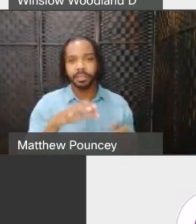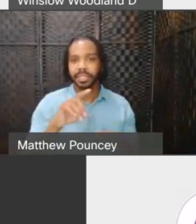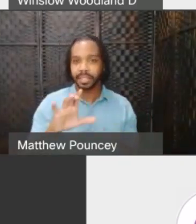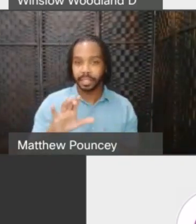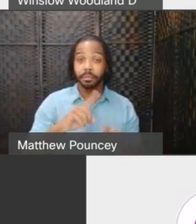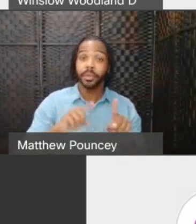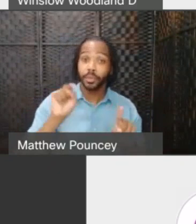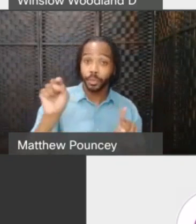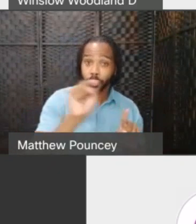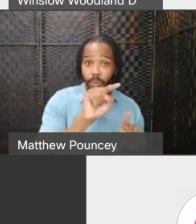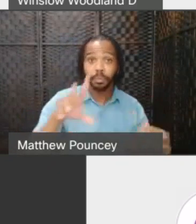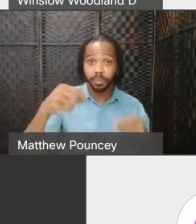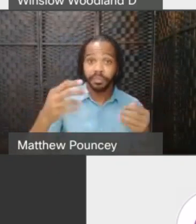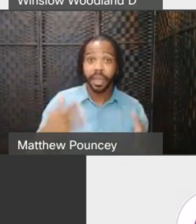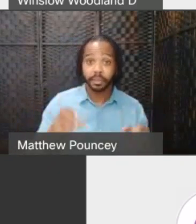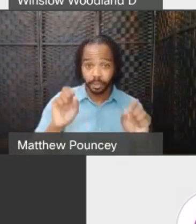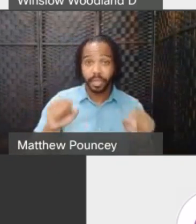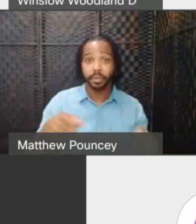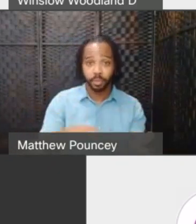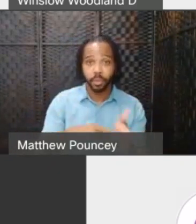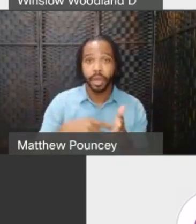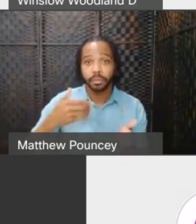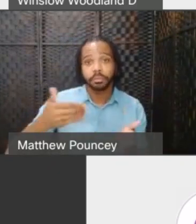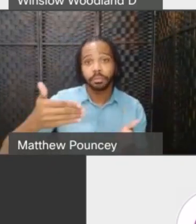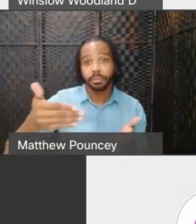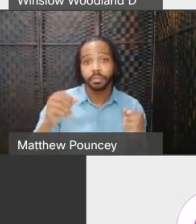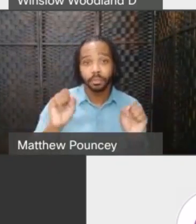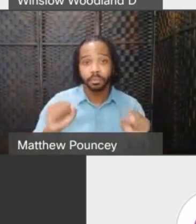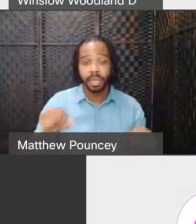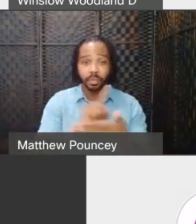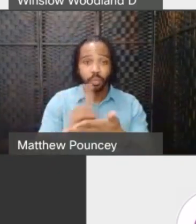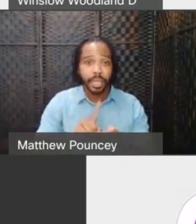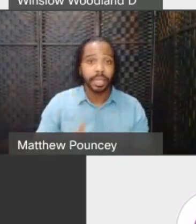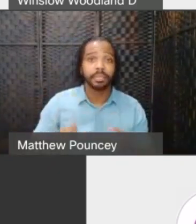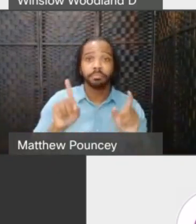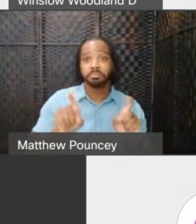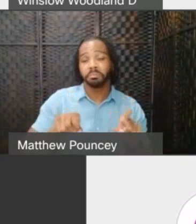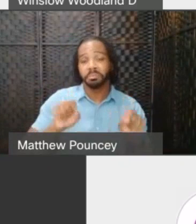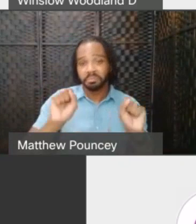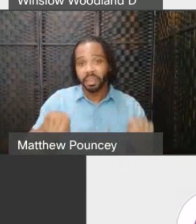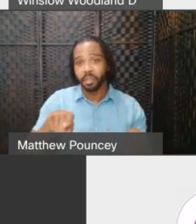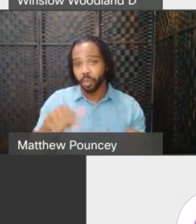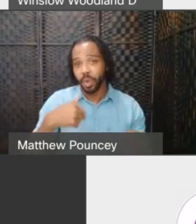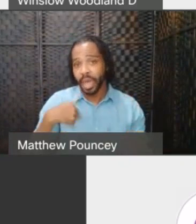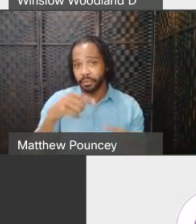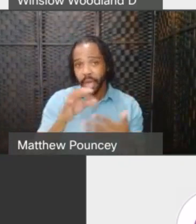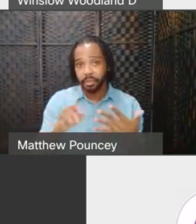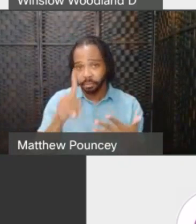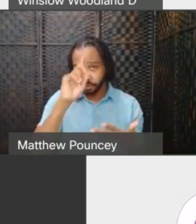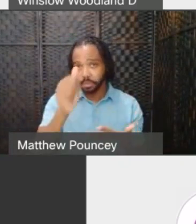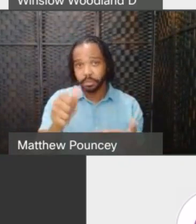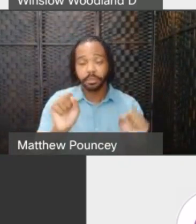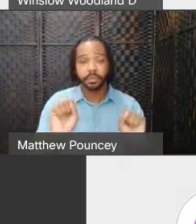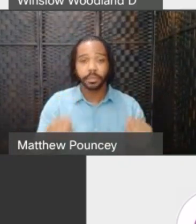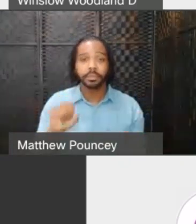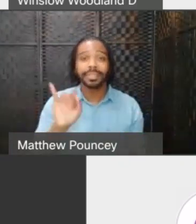as the provider, can require weekly testing. So you have that option to do so. If you